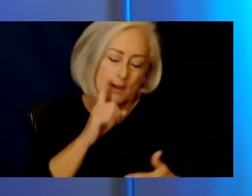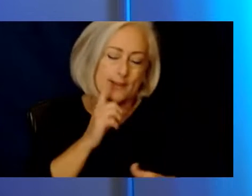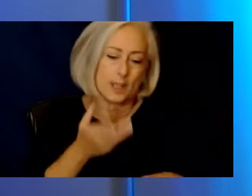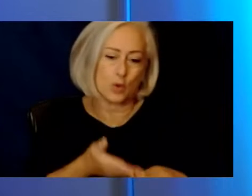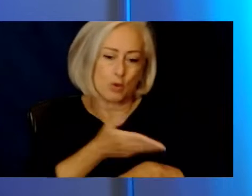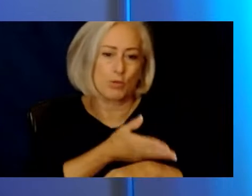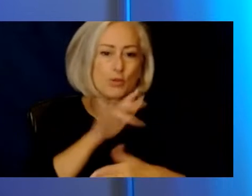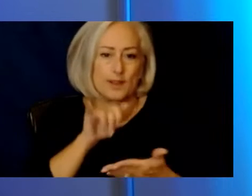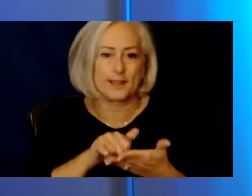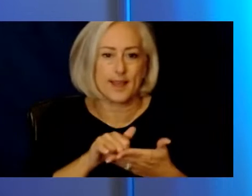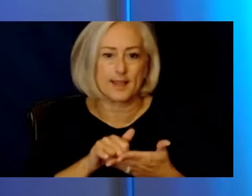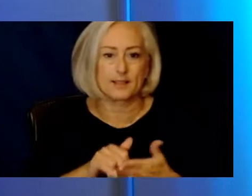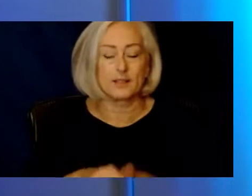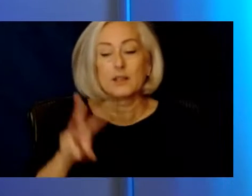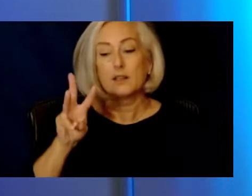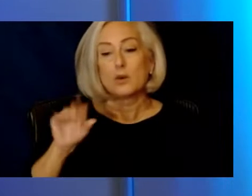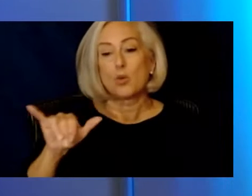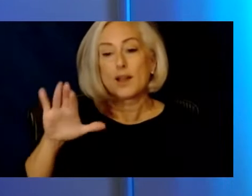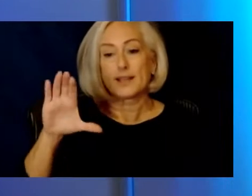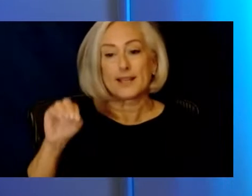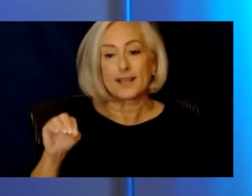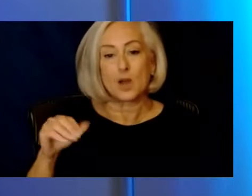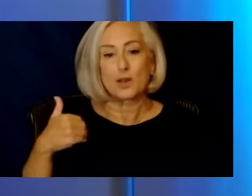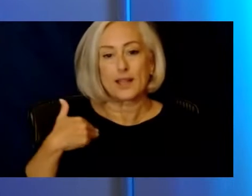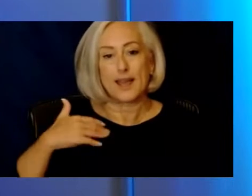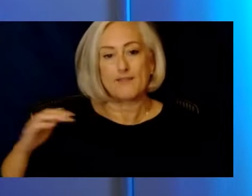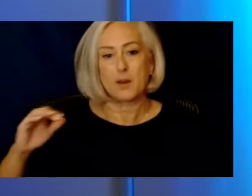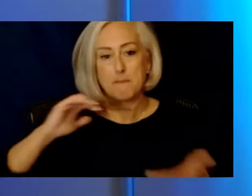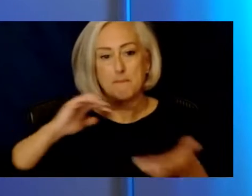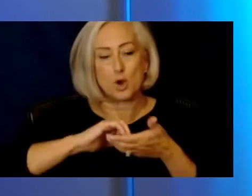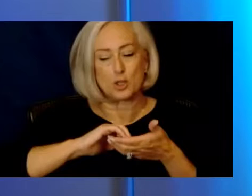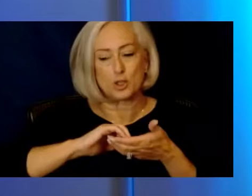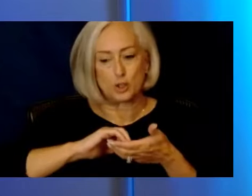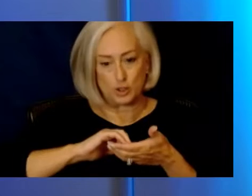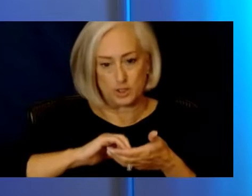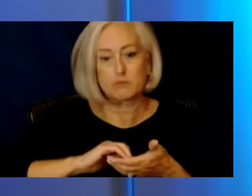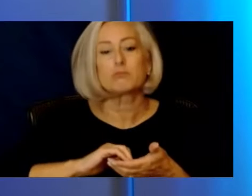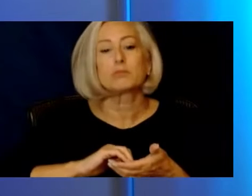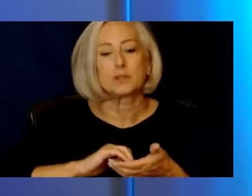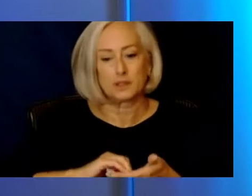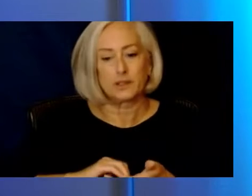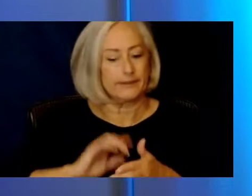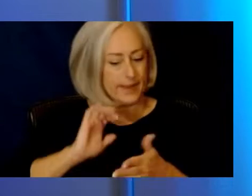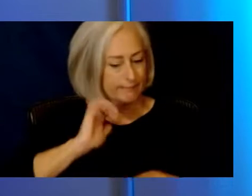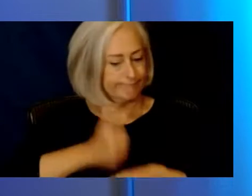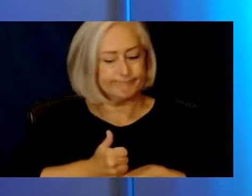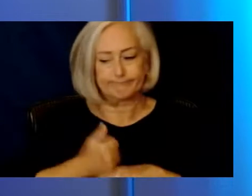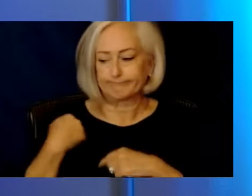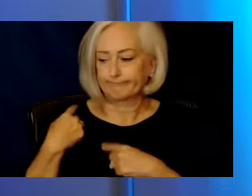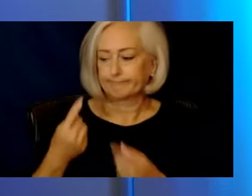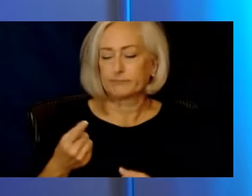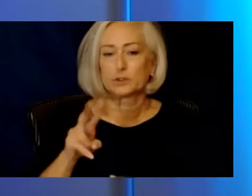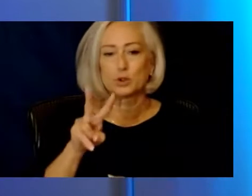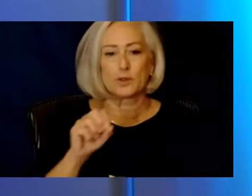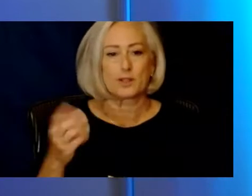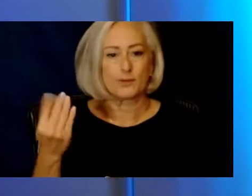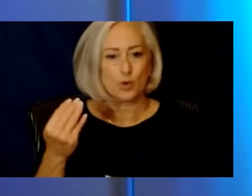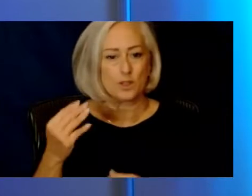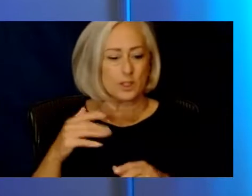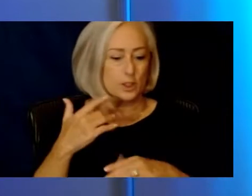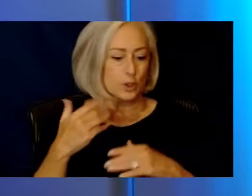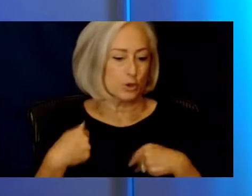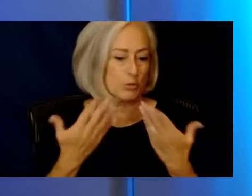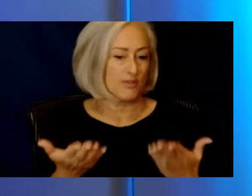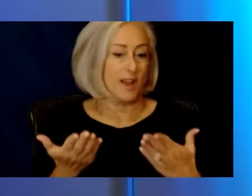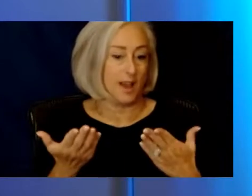had in Wyandotte County partnerships up there that go back as far as 2014 to increase the availability of those kind of services within